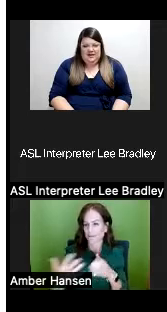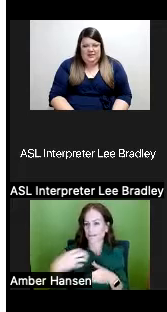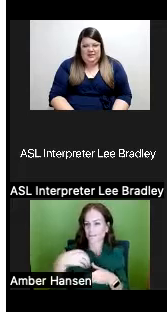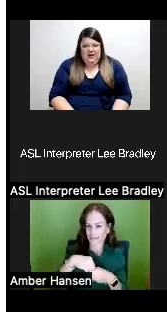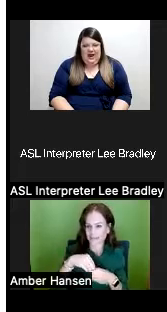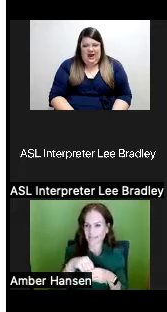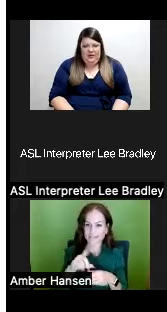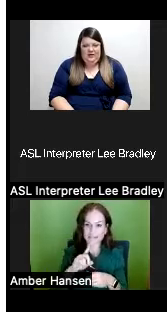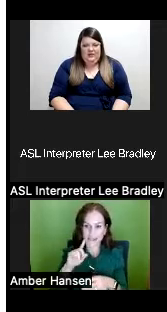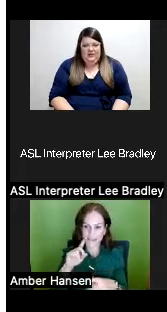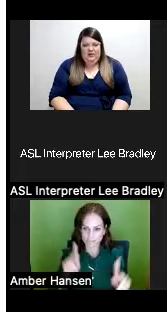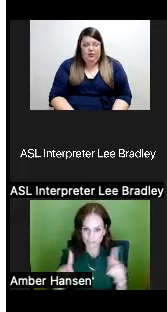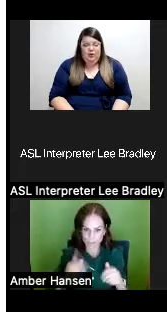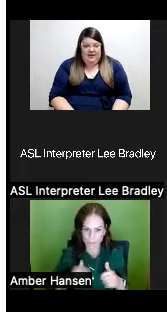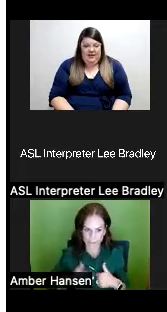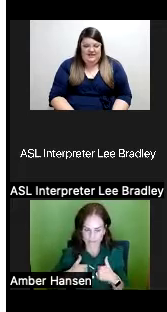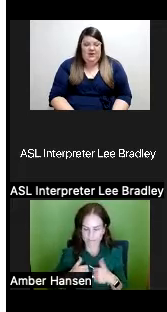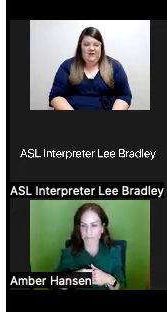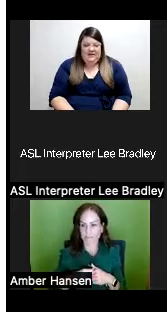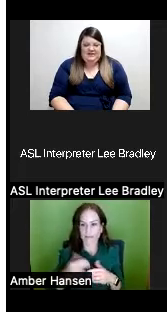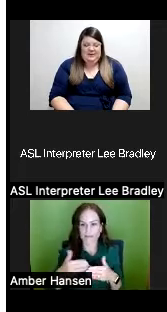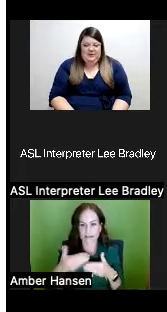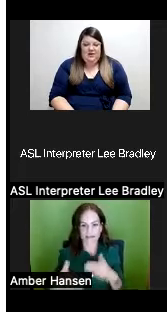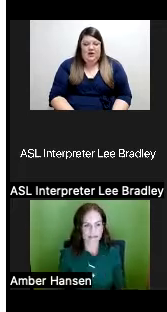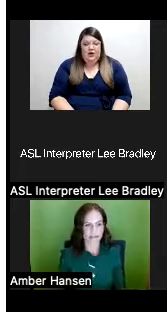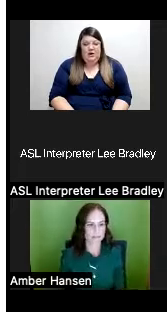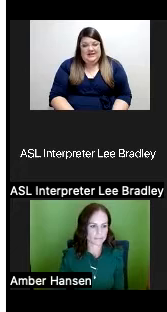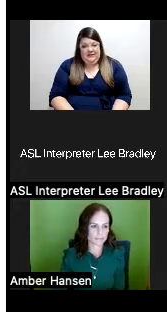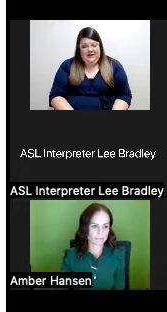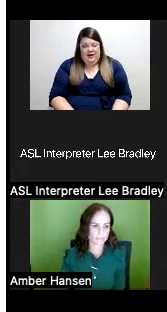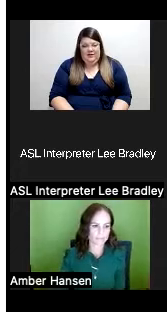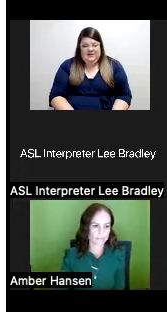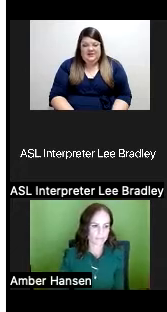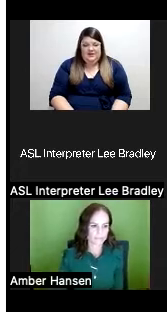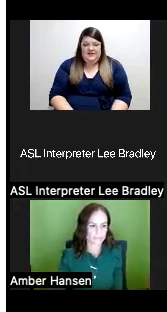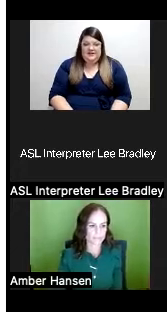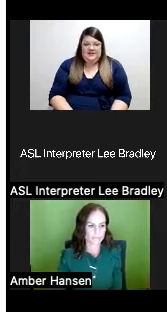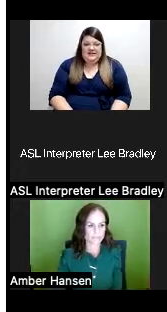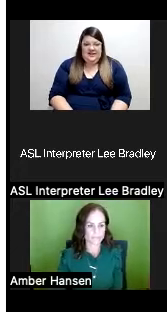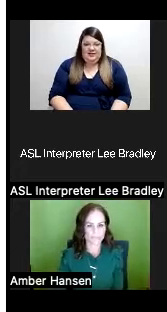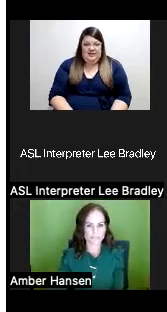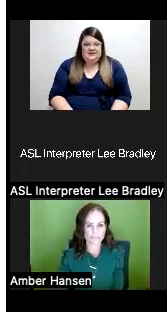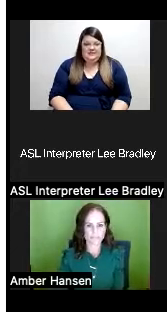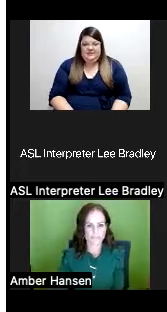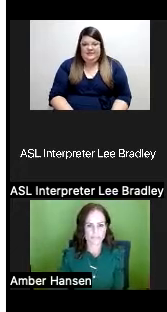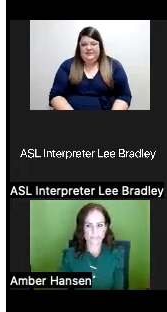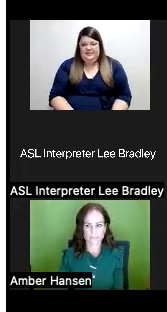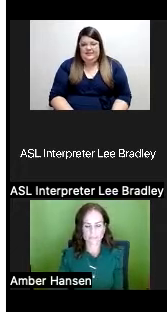Let's talk a little bit about what the role is and how it affects people who are deaf and how it affects their lives. Next slide,